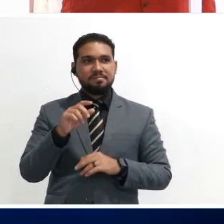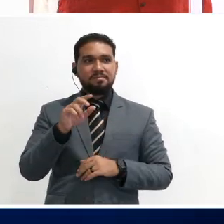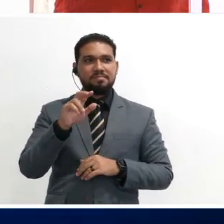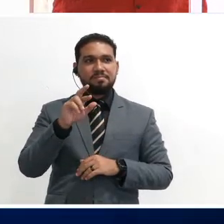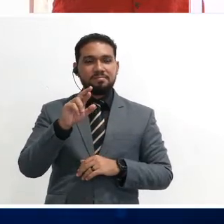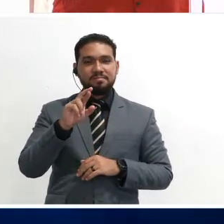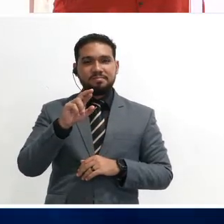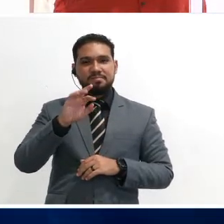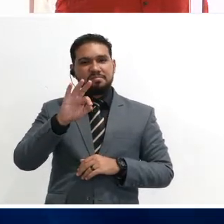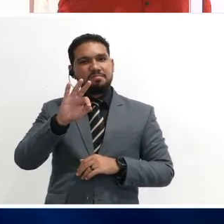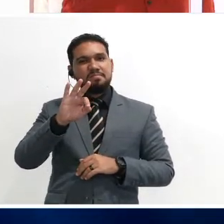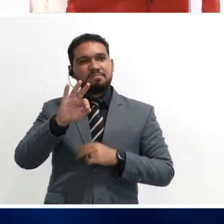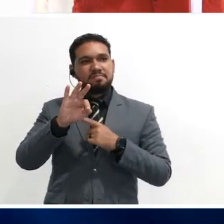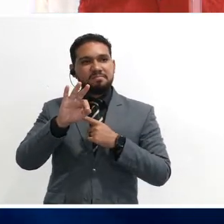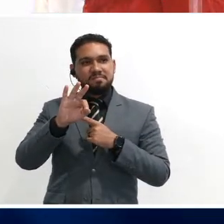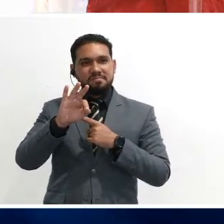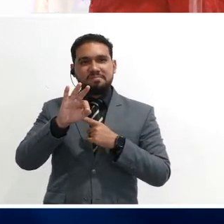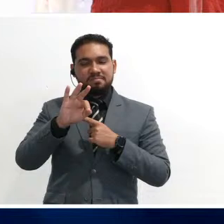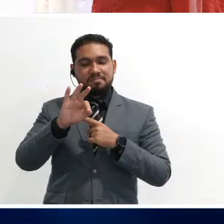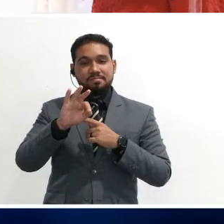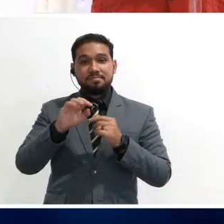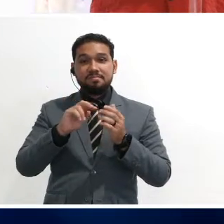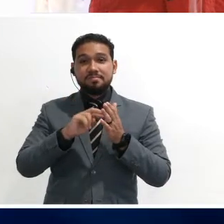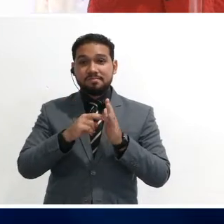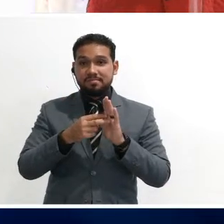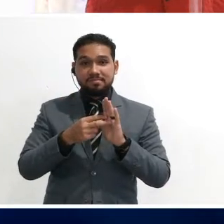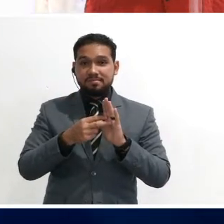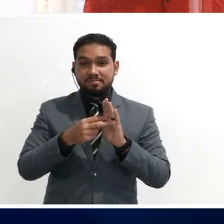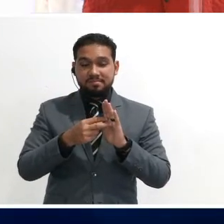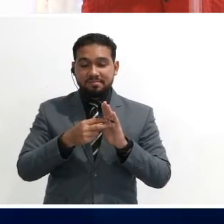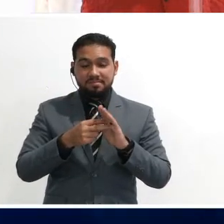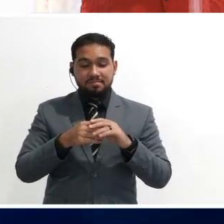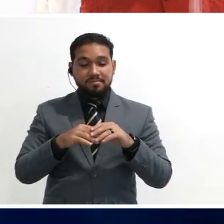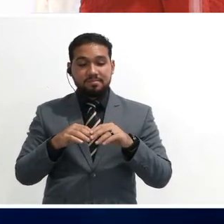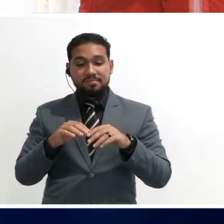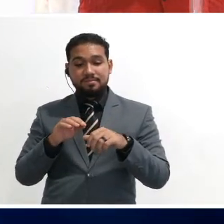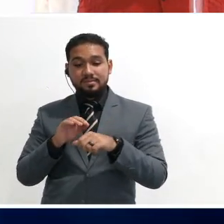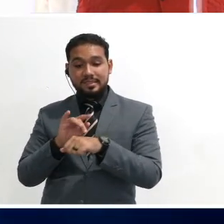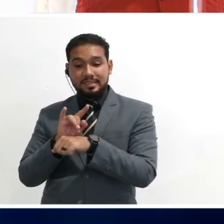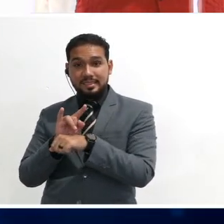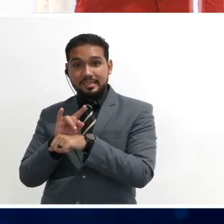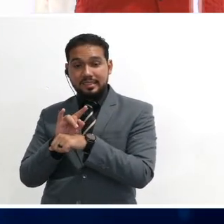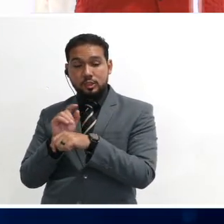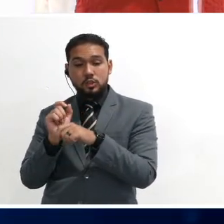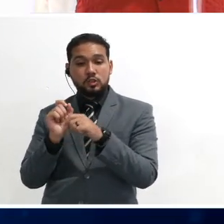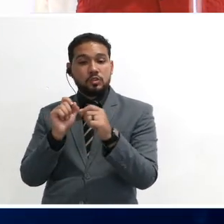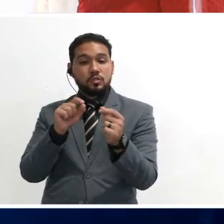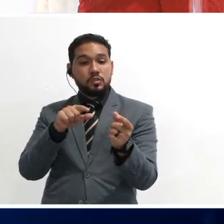you know, where the signals come in to the device, and our first